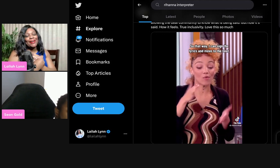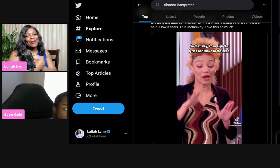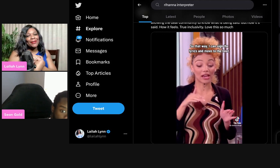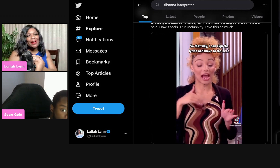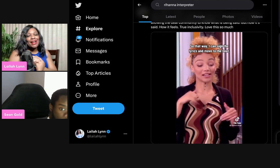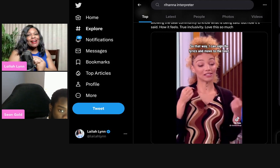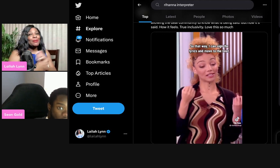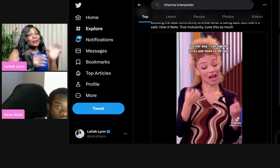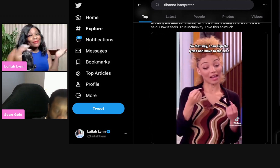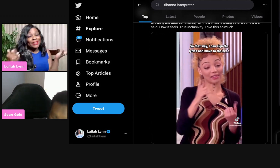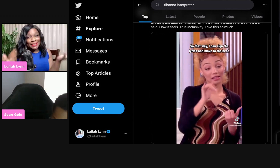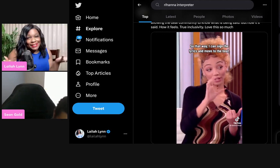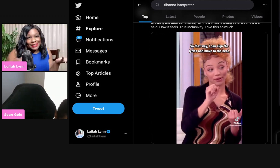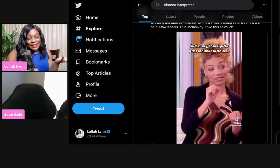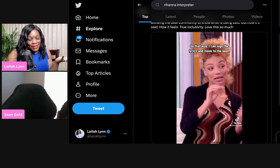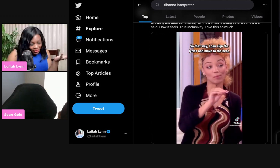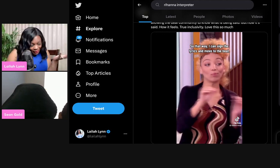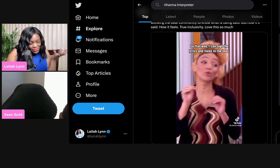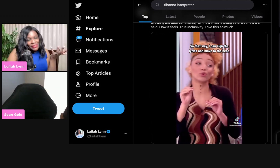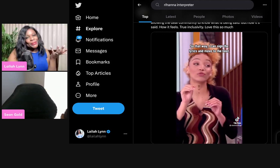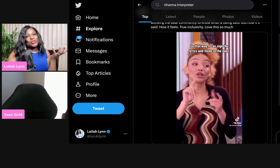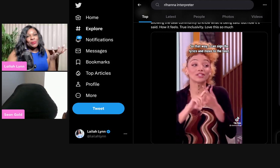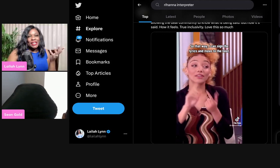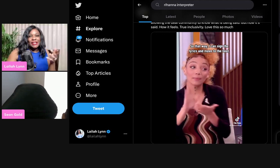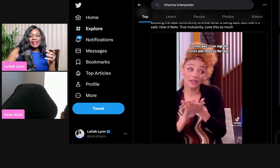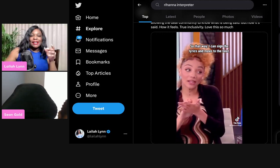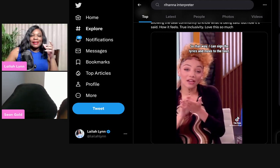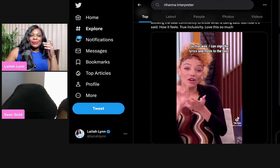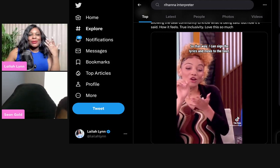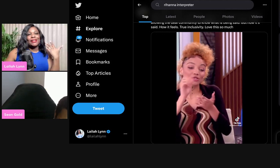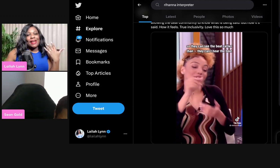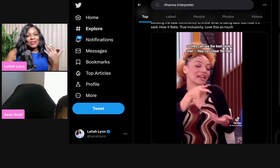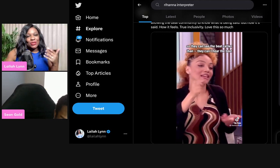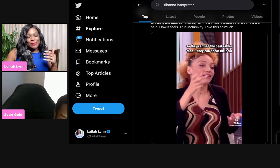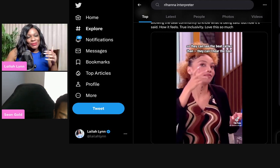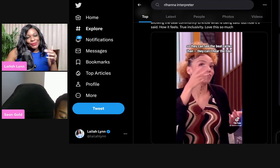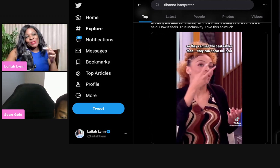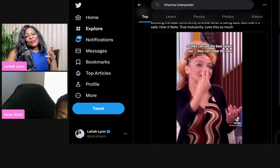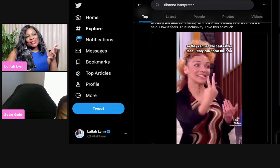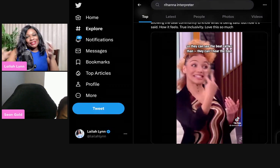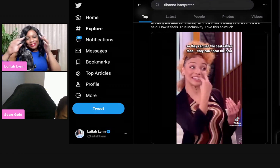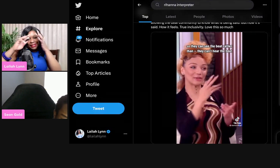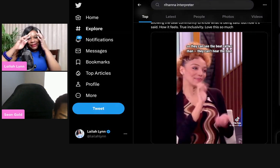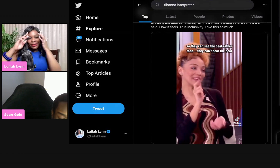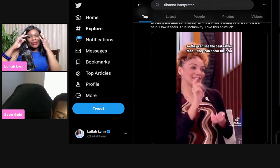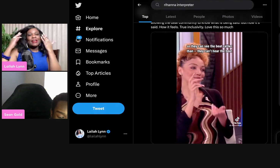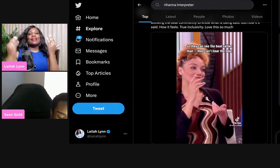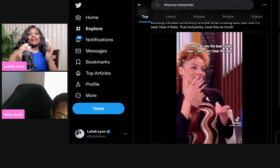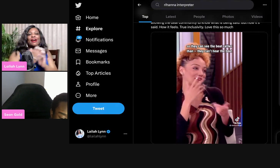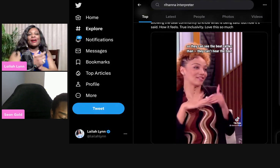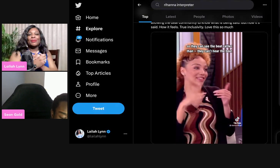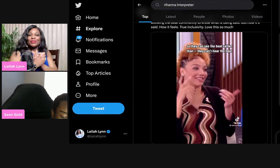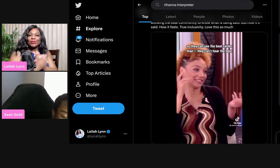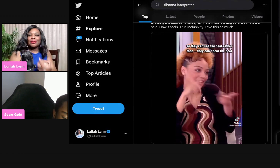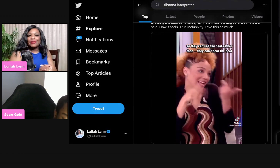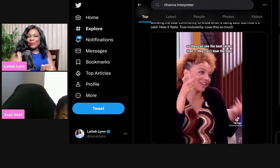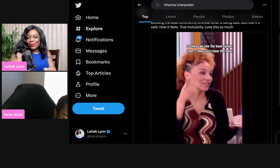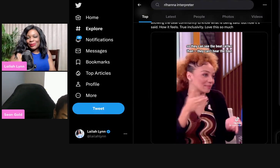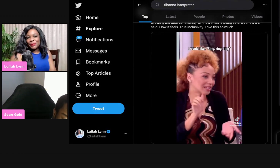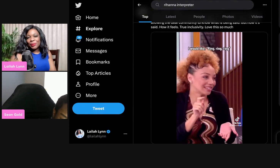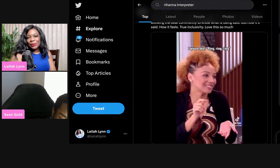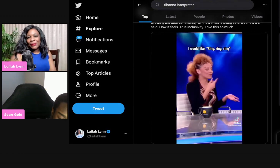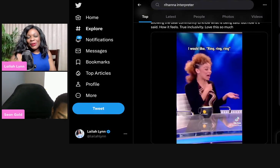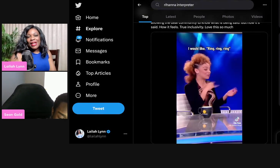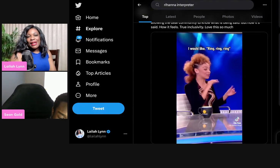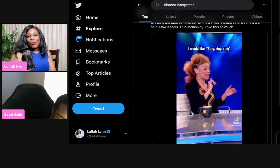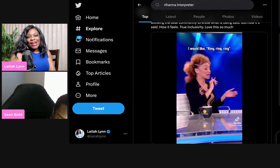see her. When I finally did see her, like on social media and on the live stream, it's so good to see her interpreting for the